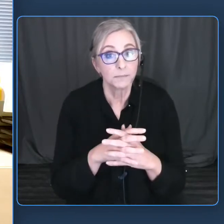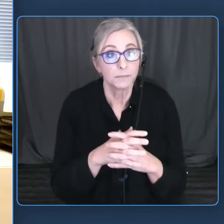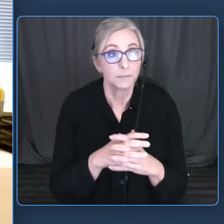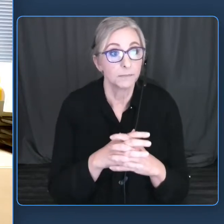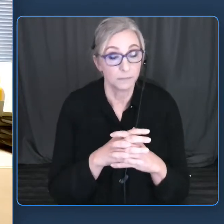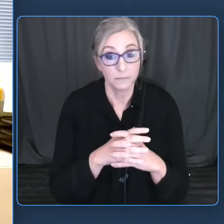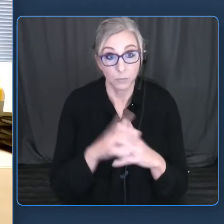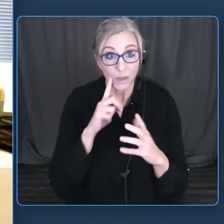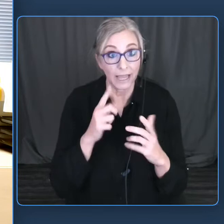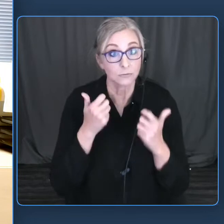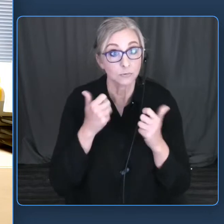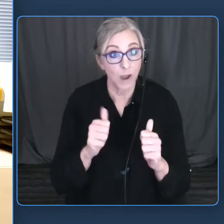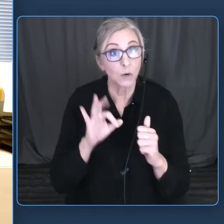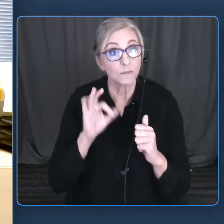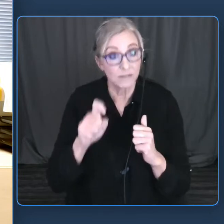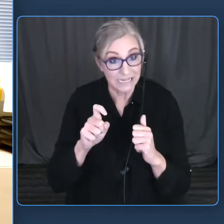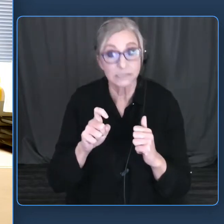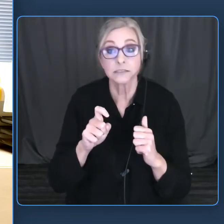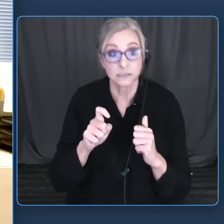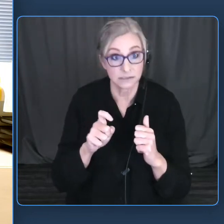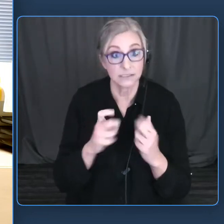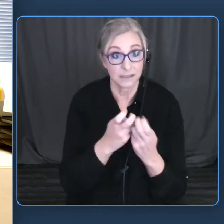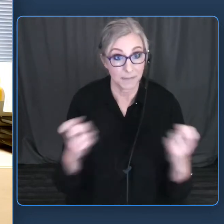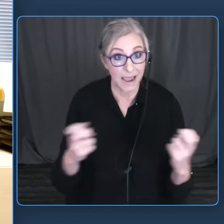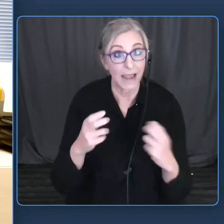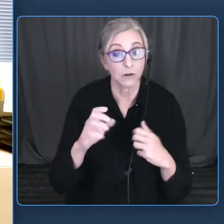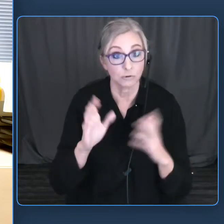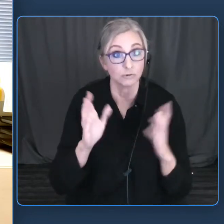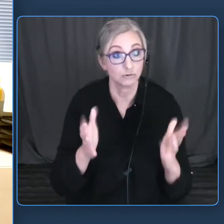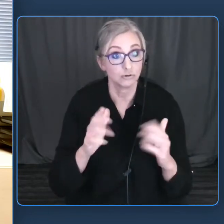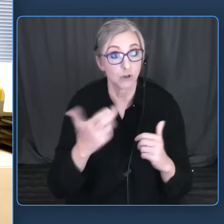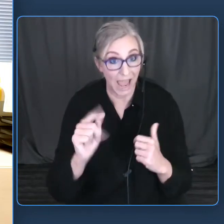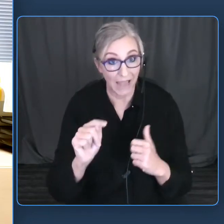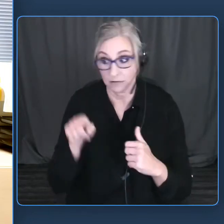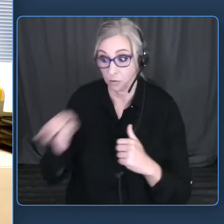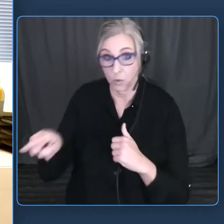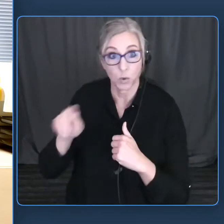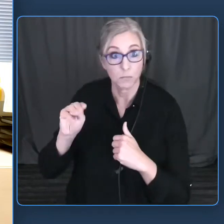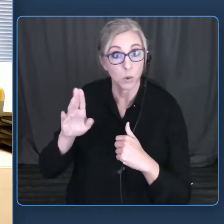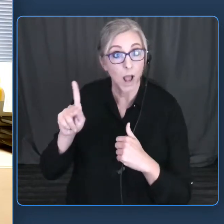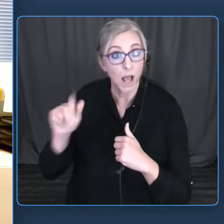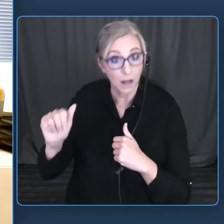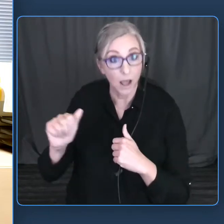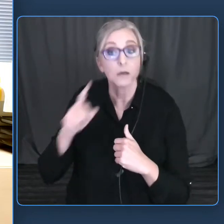Let's see if we can get that coordinated in the panel chat in Mukana.